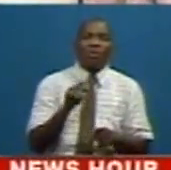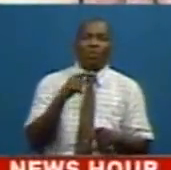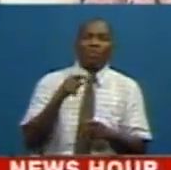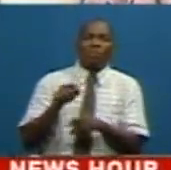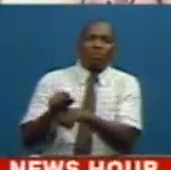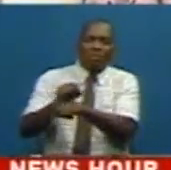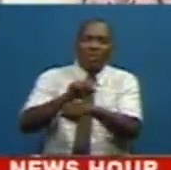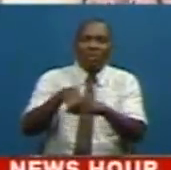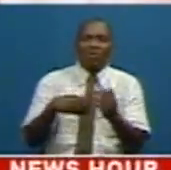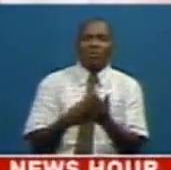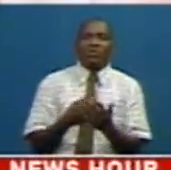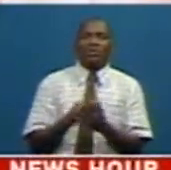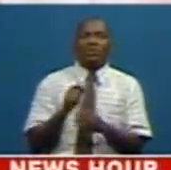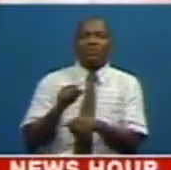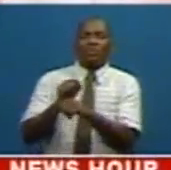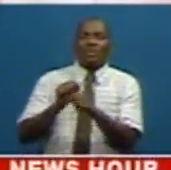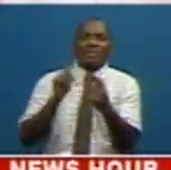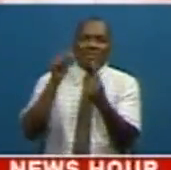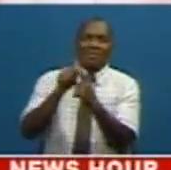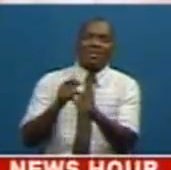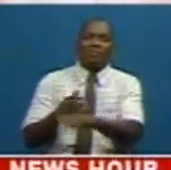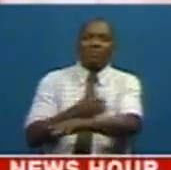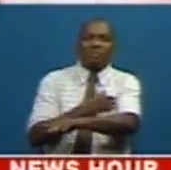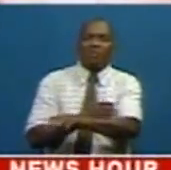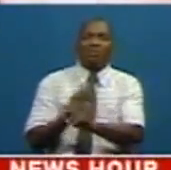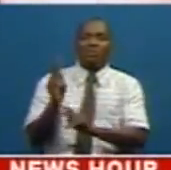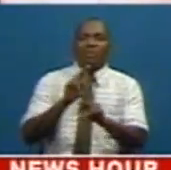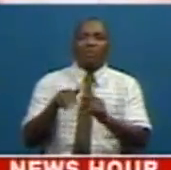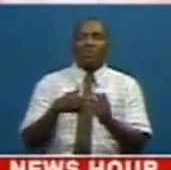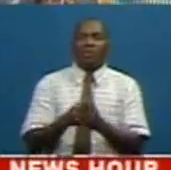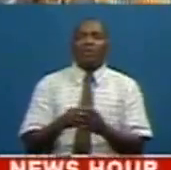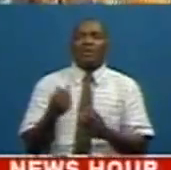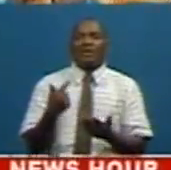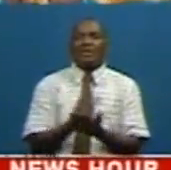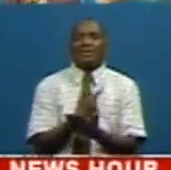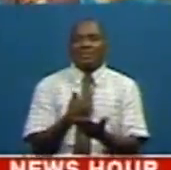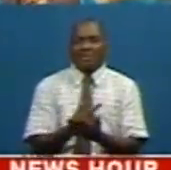operations across the group to work towards enhancing the livelihoods of millions of people